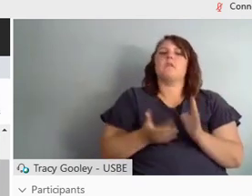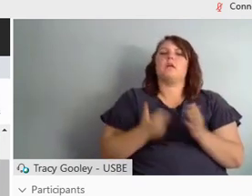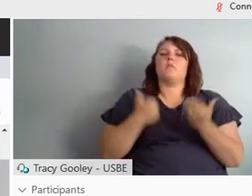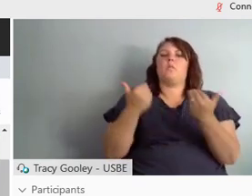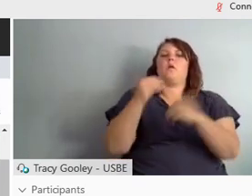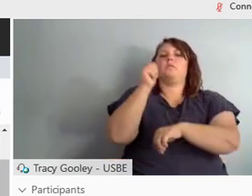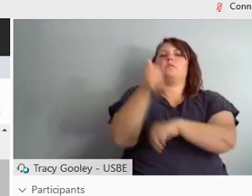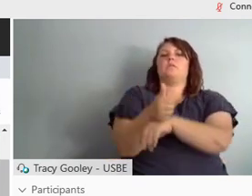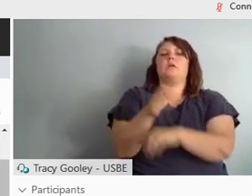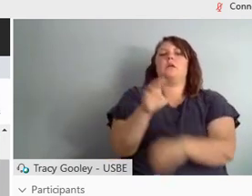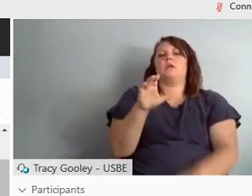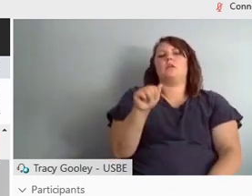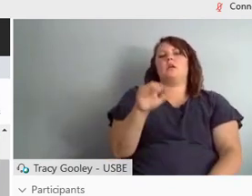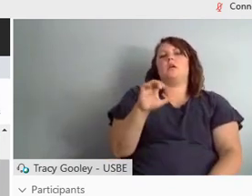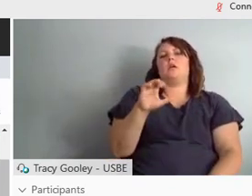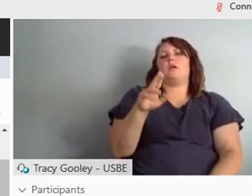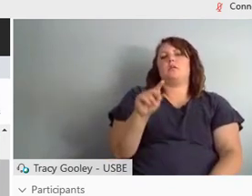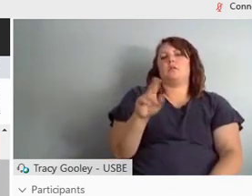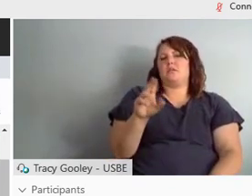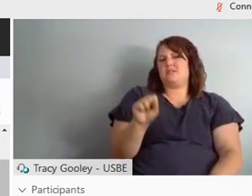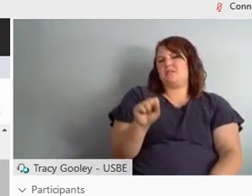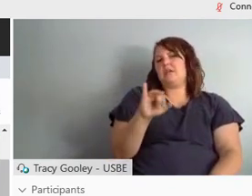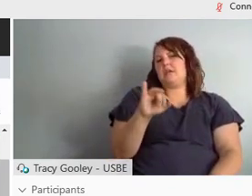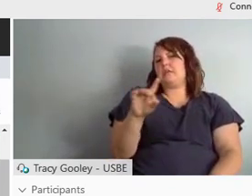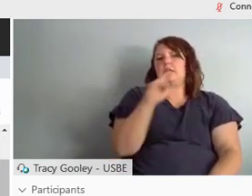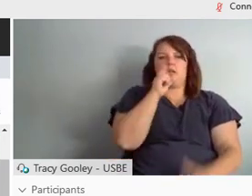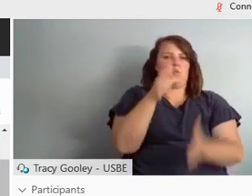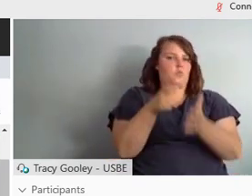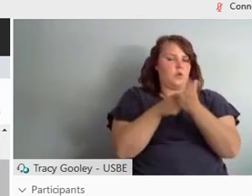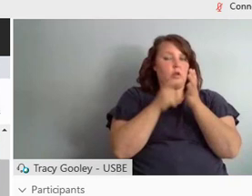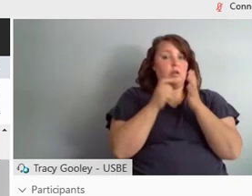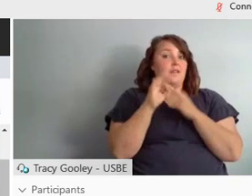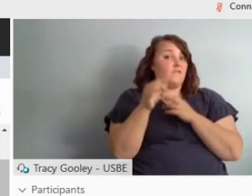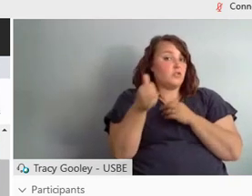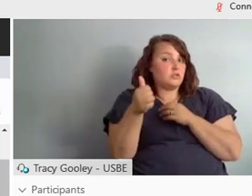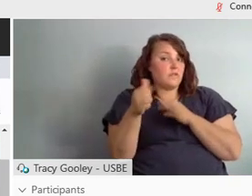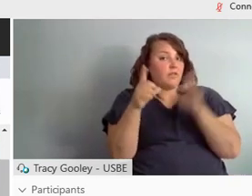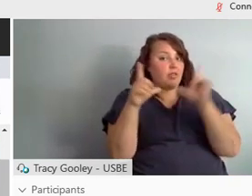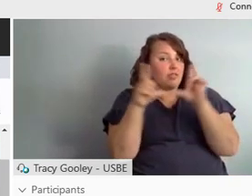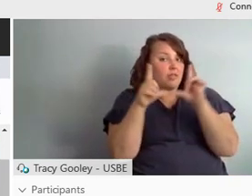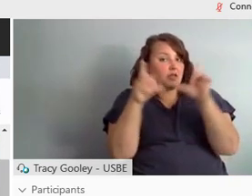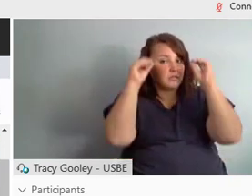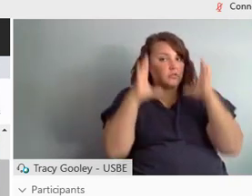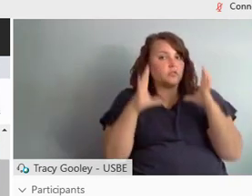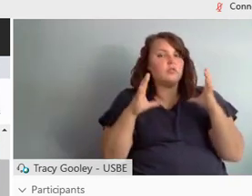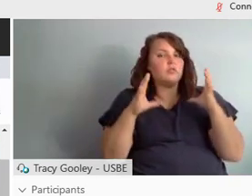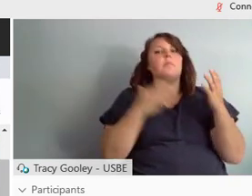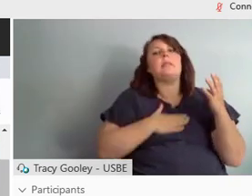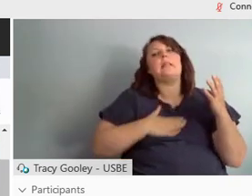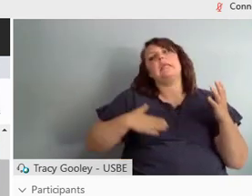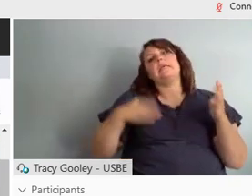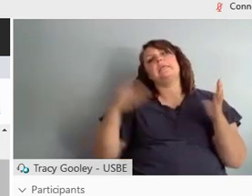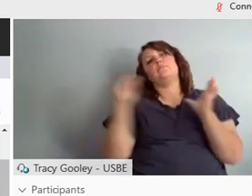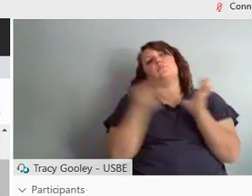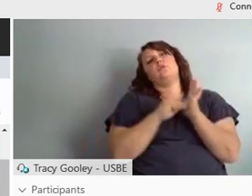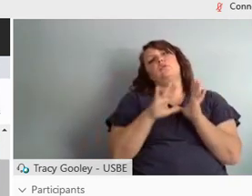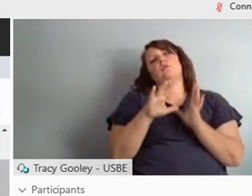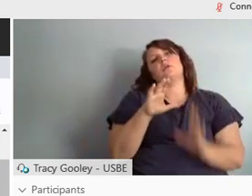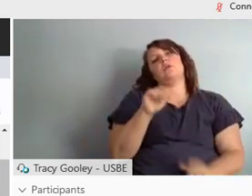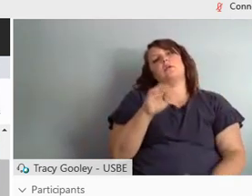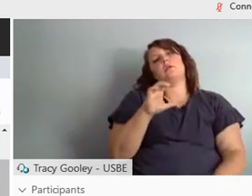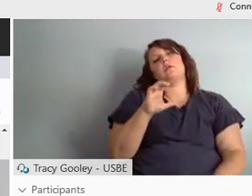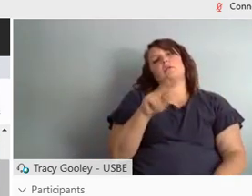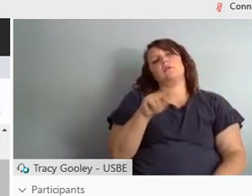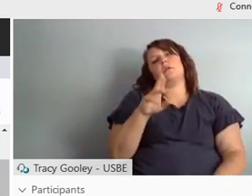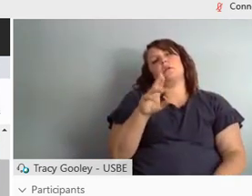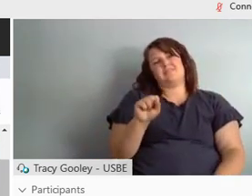set up an account. The Cactus ID is not required. If you are a licensed teacher, please input your Cactus ID. It'll